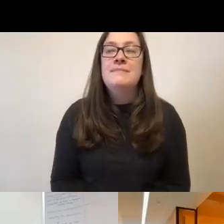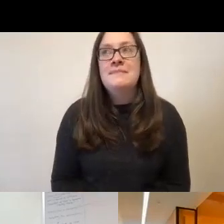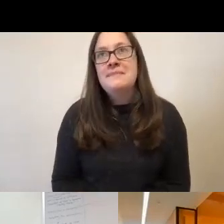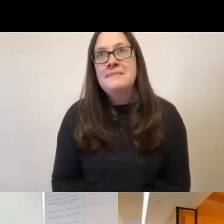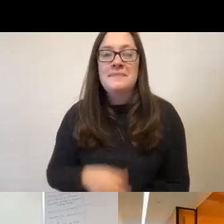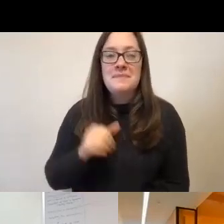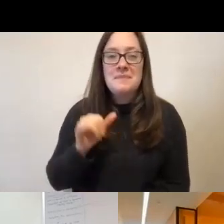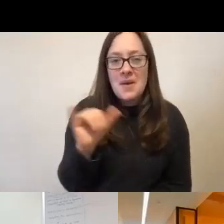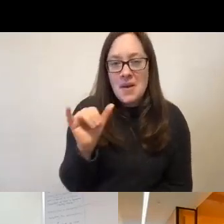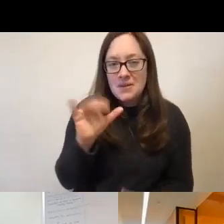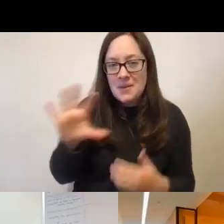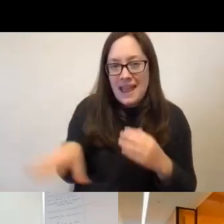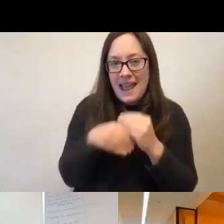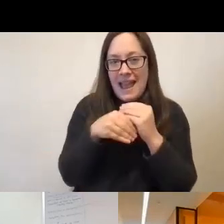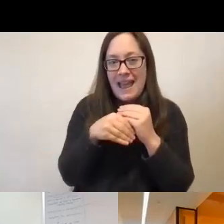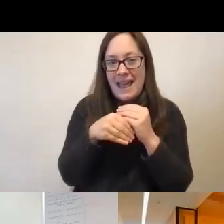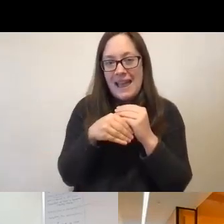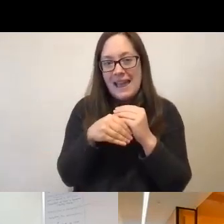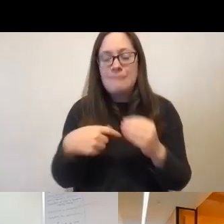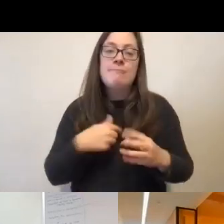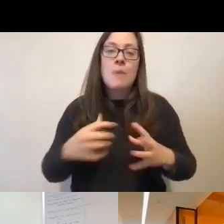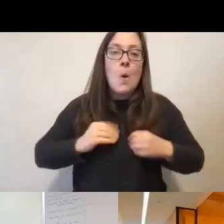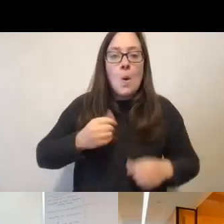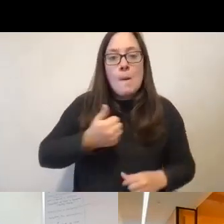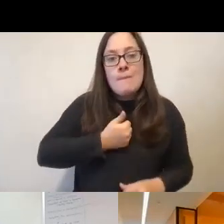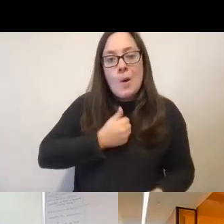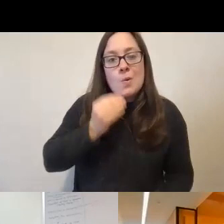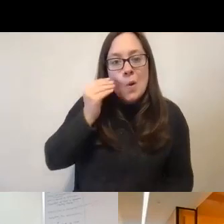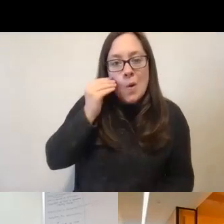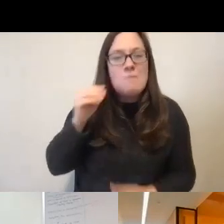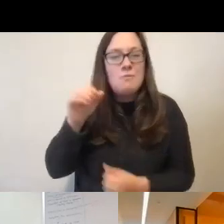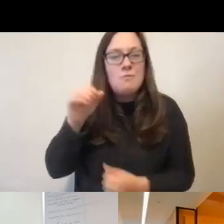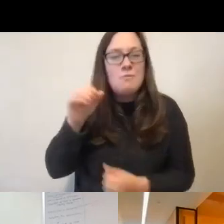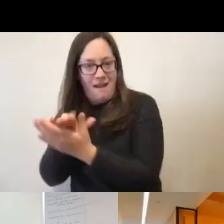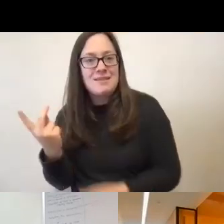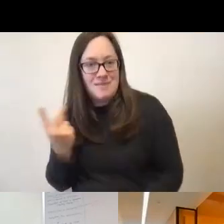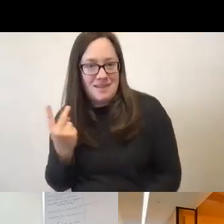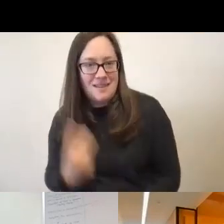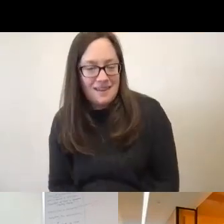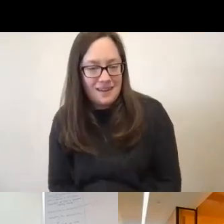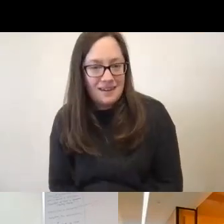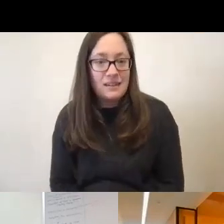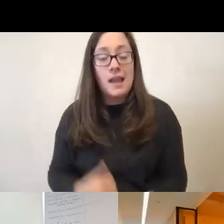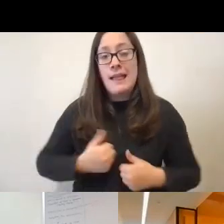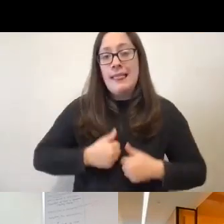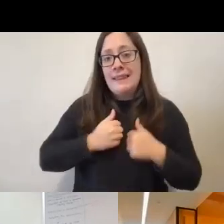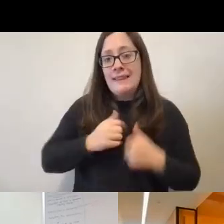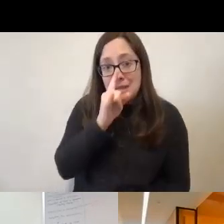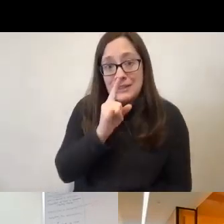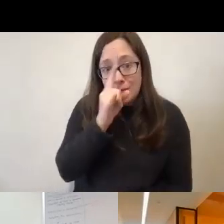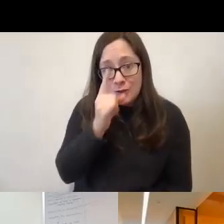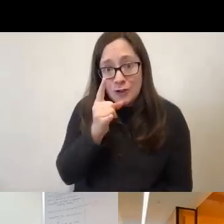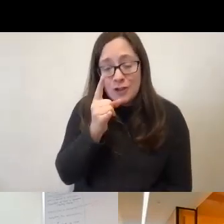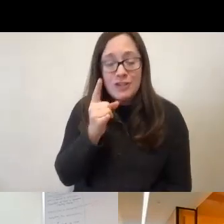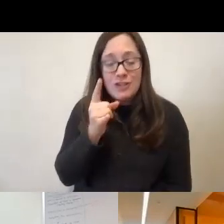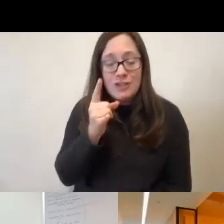I like live, like we own our own home, me and my husband, and I live in Pittsburgh, so that's really different.